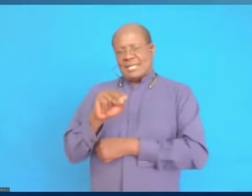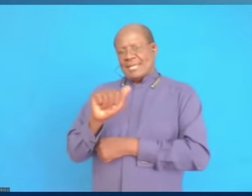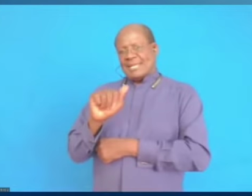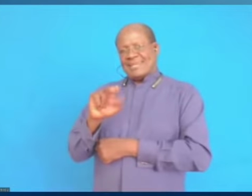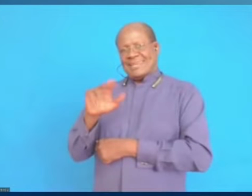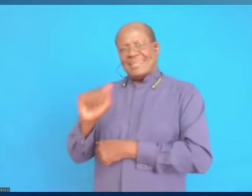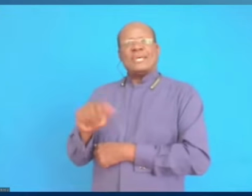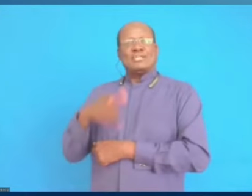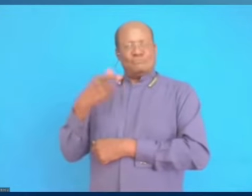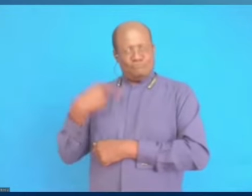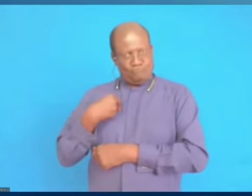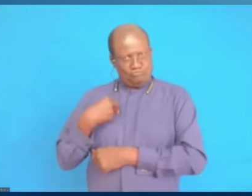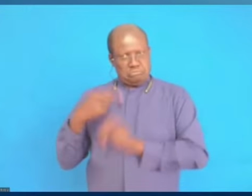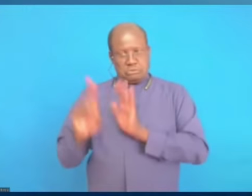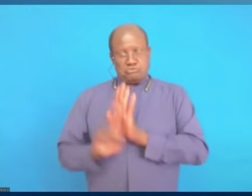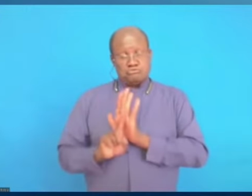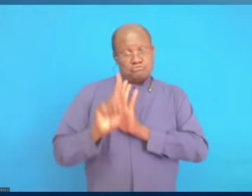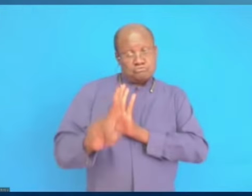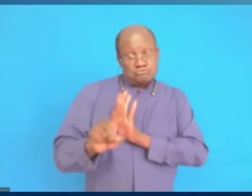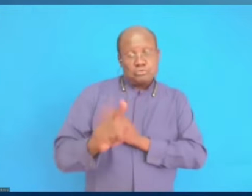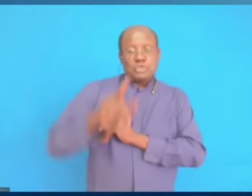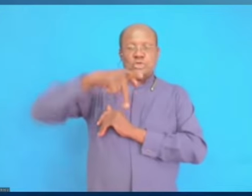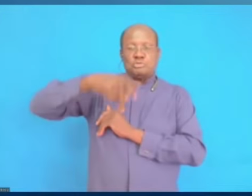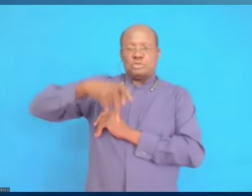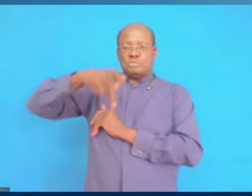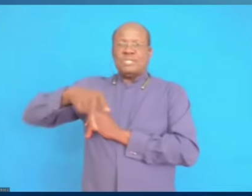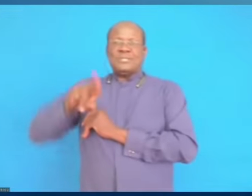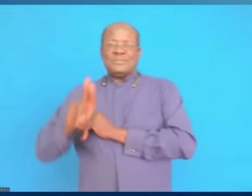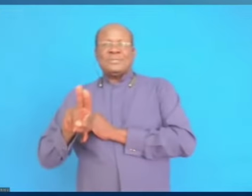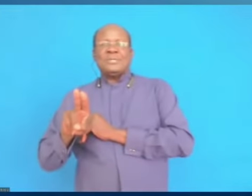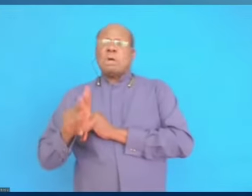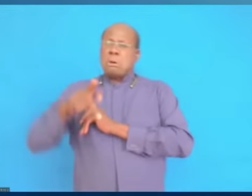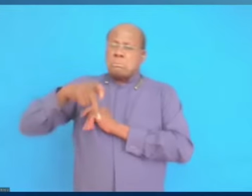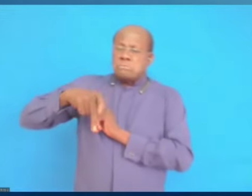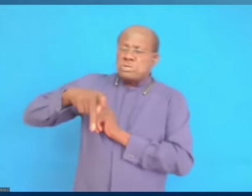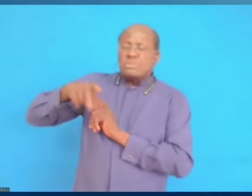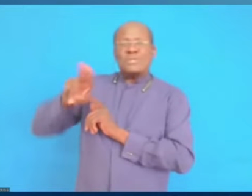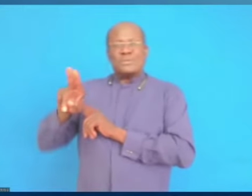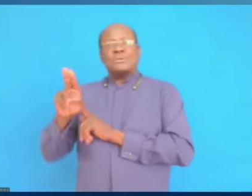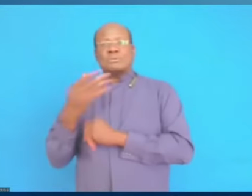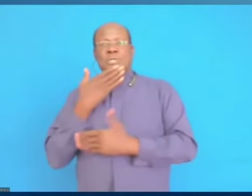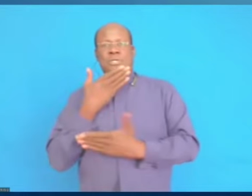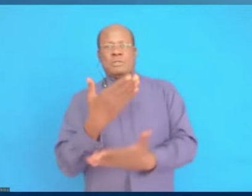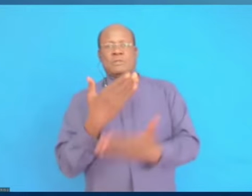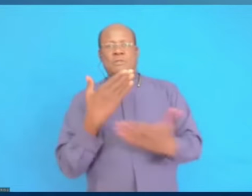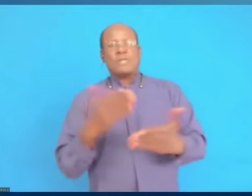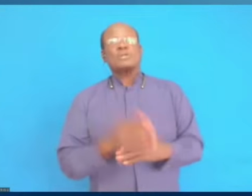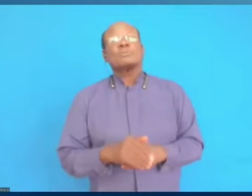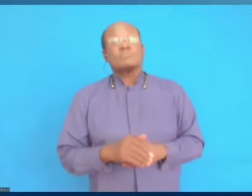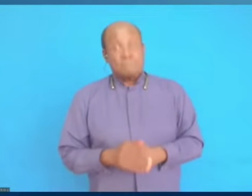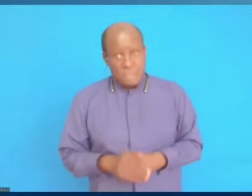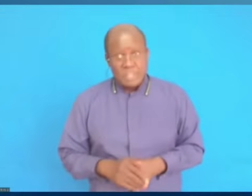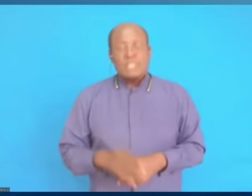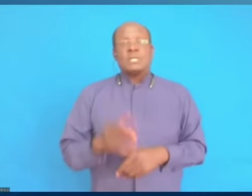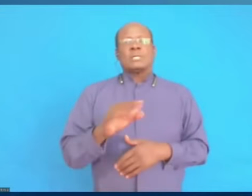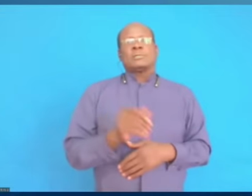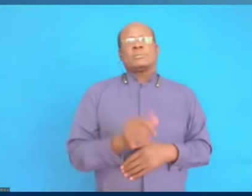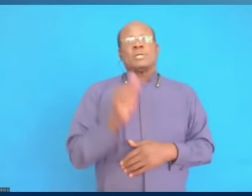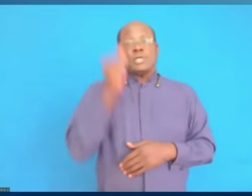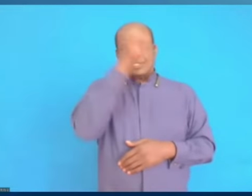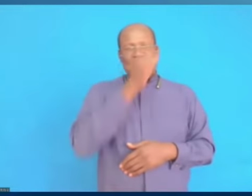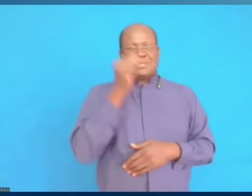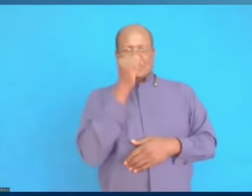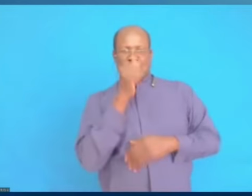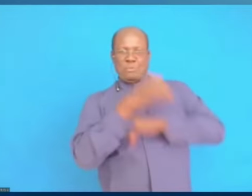Communications Union, the CTU. And firstly, the CTU would like to thank the government of the Federal Democratic Republic of Ethiopia for their